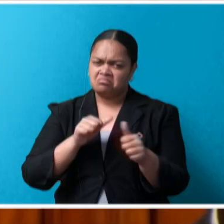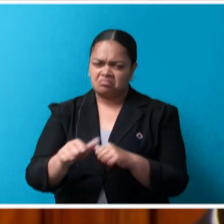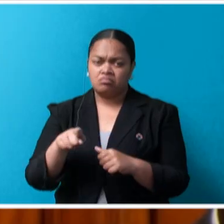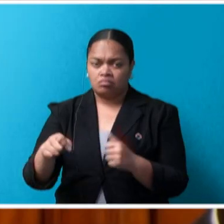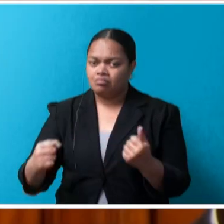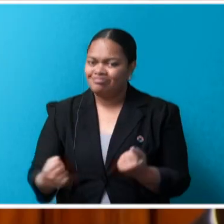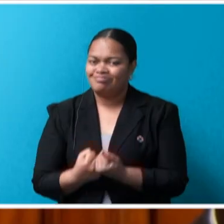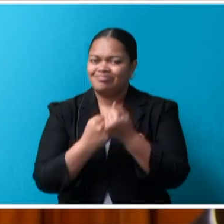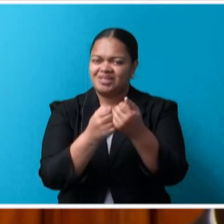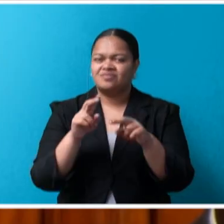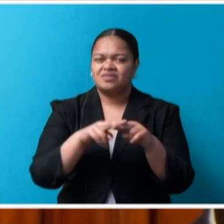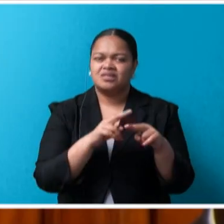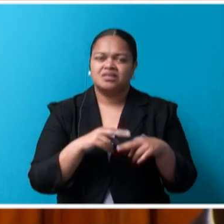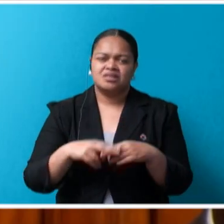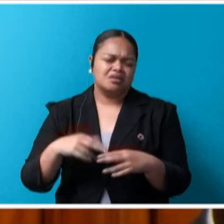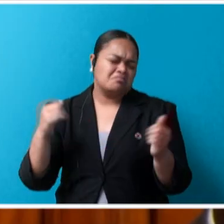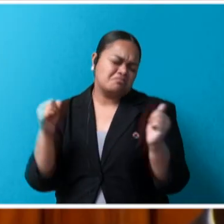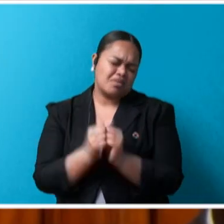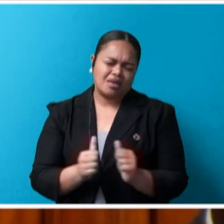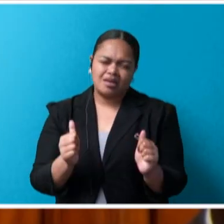Fiji's dairy industry for many years.